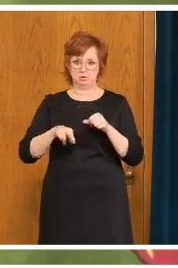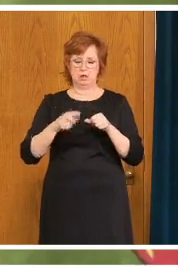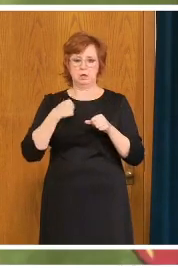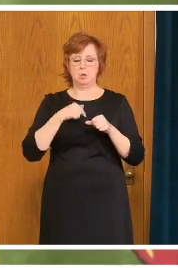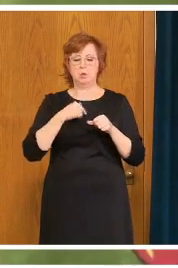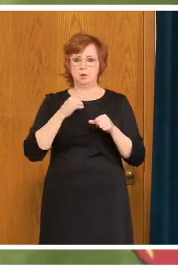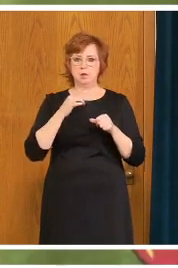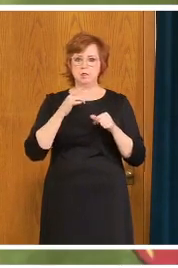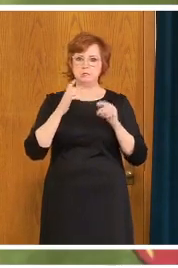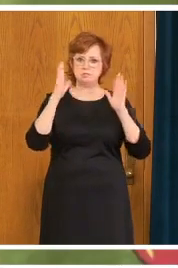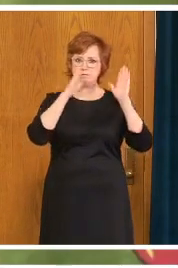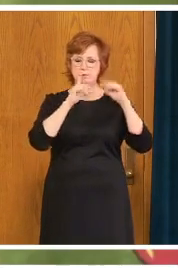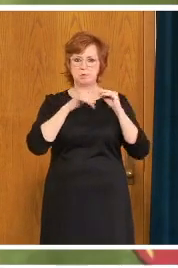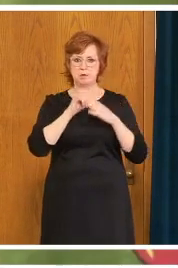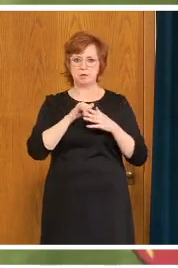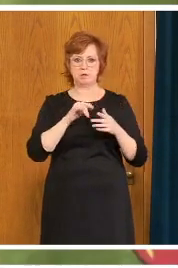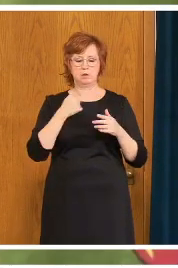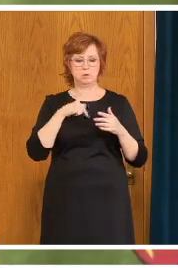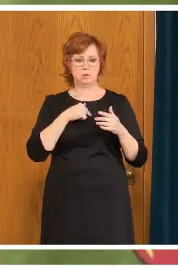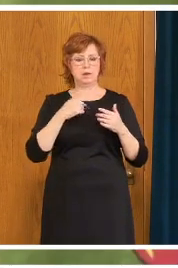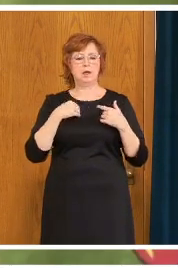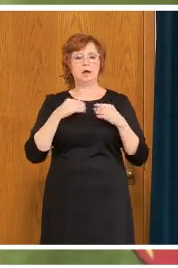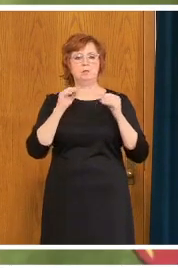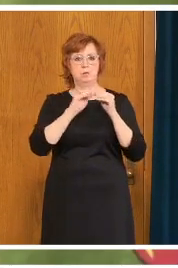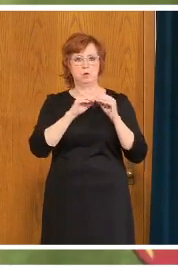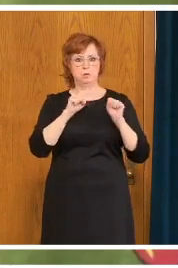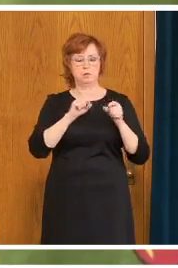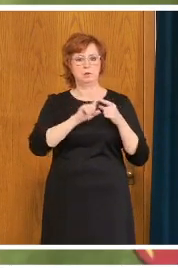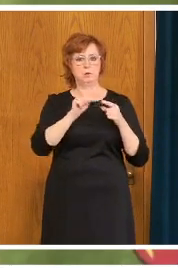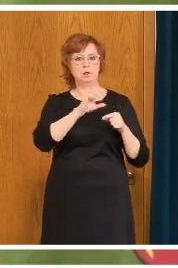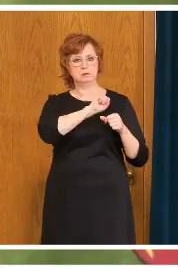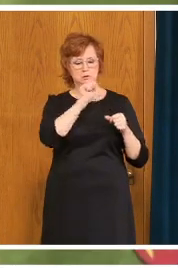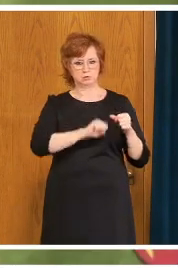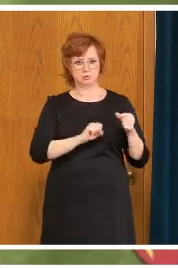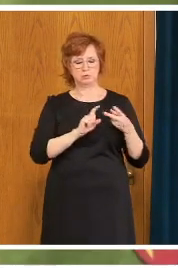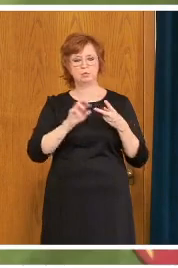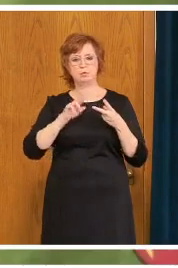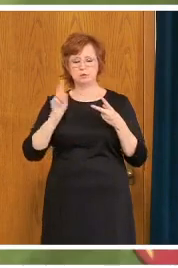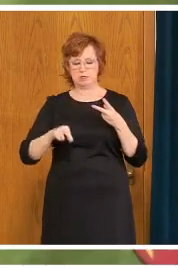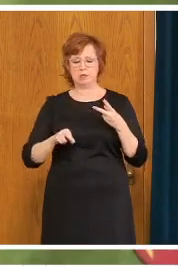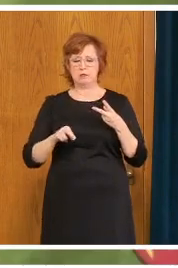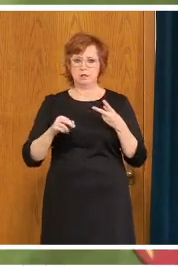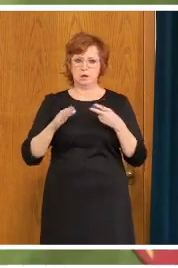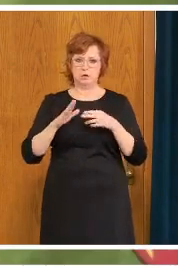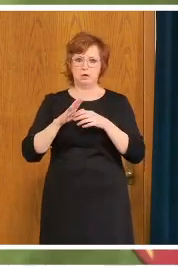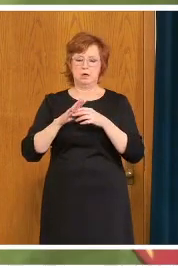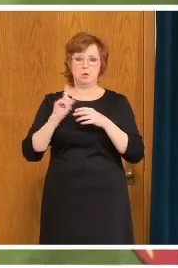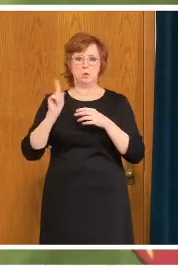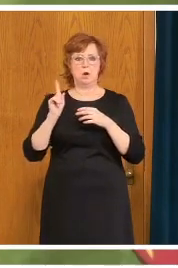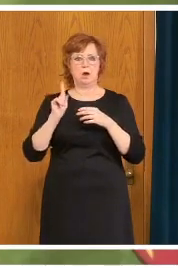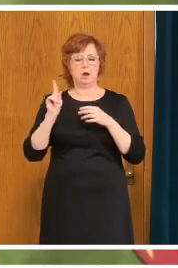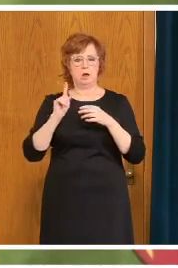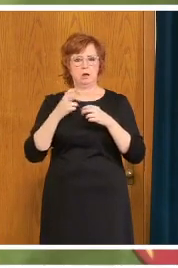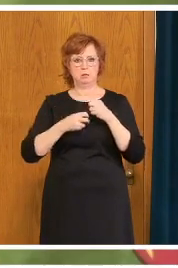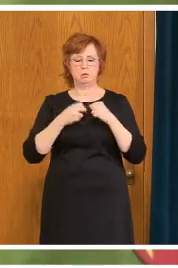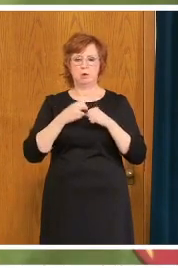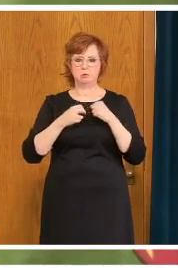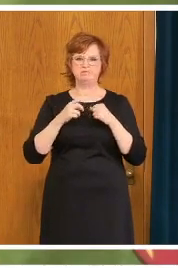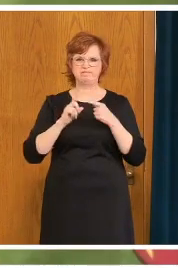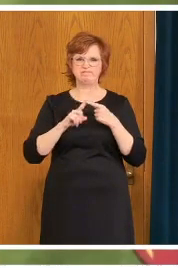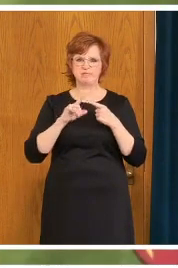healthcare capacity, because we still have lots of capacity in Saskatoon. Regina is feeling some pressure right now from the hospitalizations and the